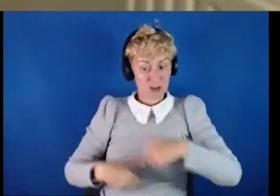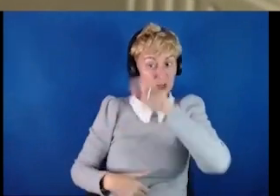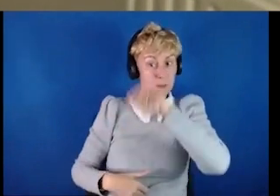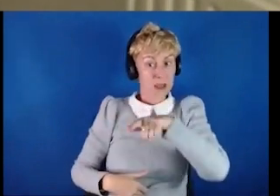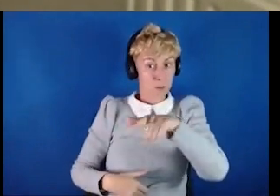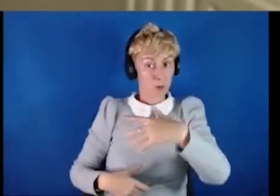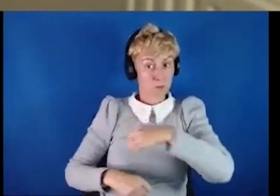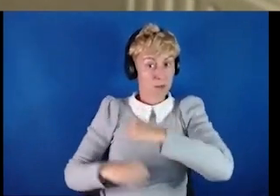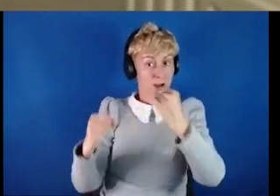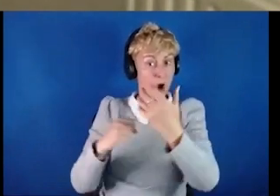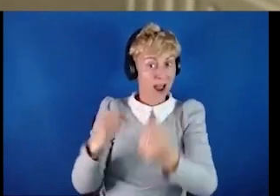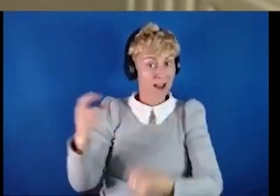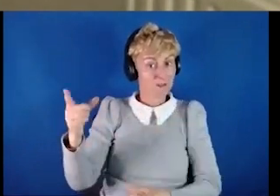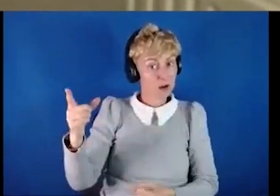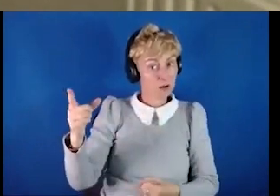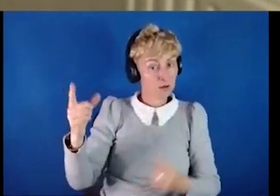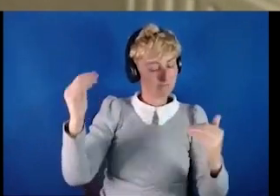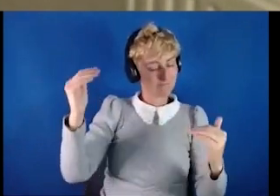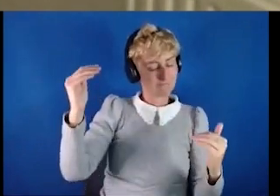So this is really,